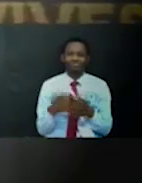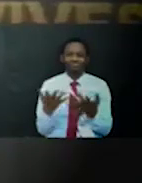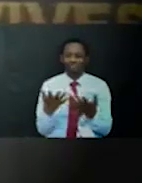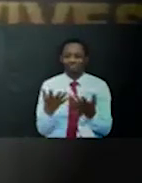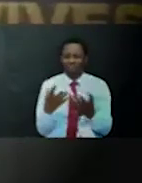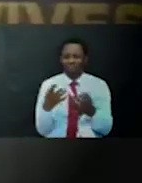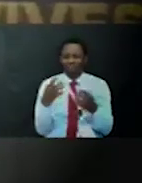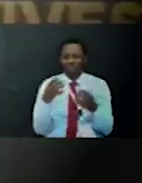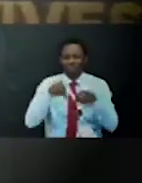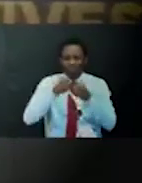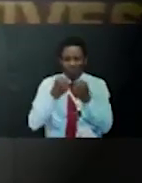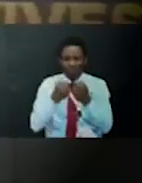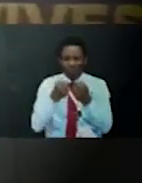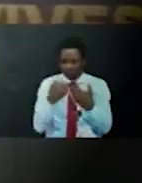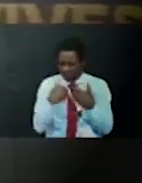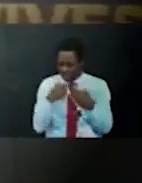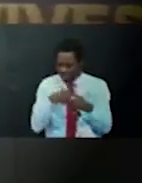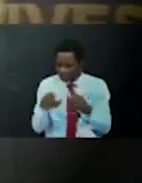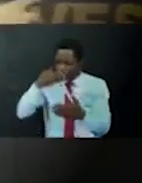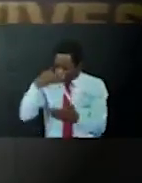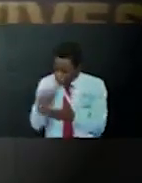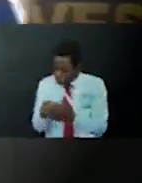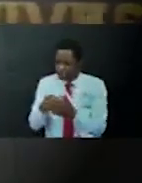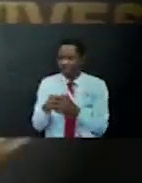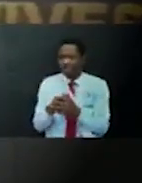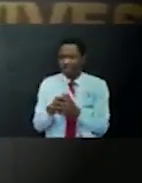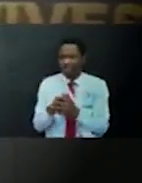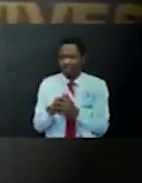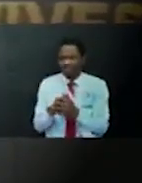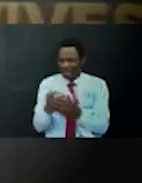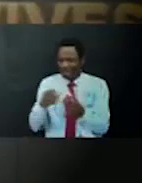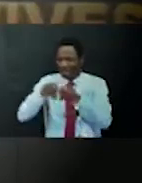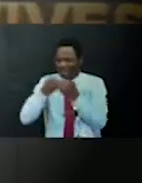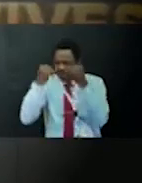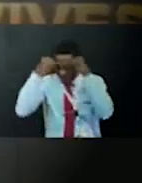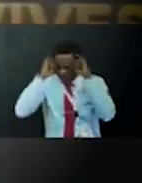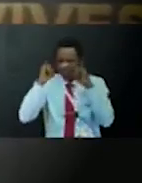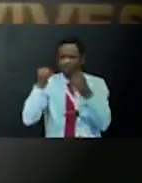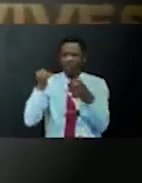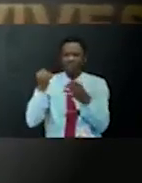See, once we have good topics that will bring, like breaking the horns of what setbacks?